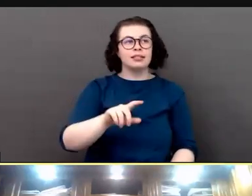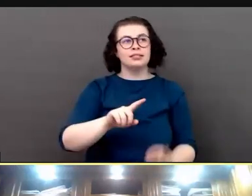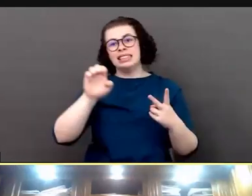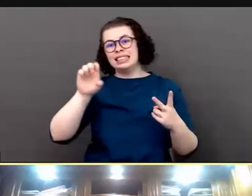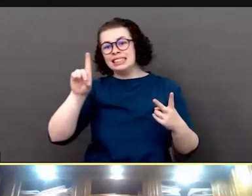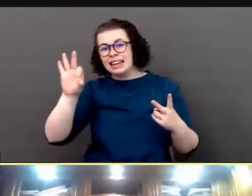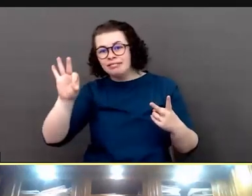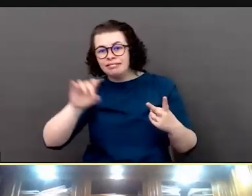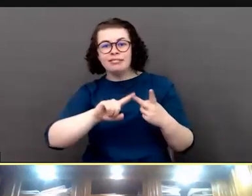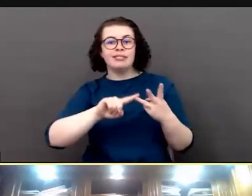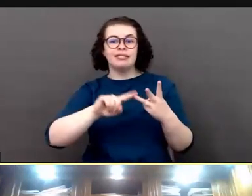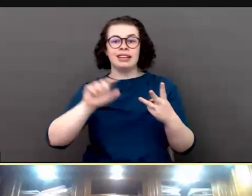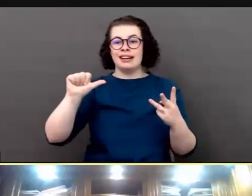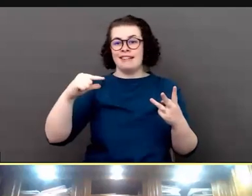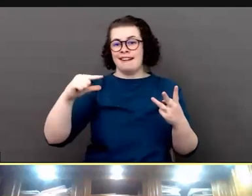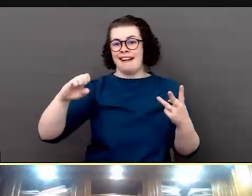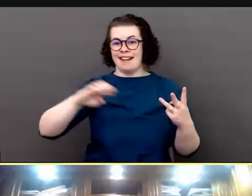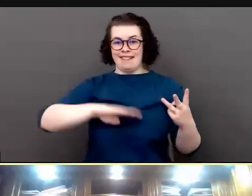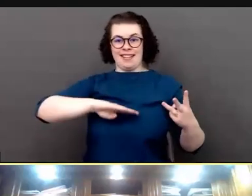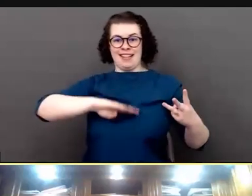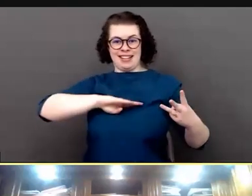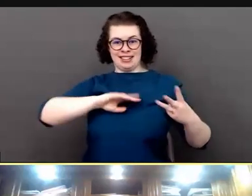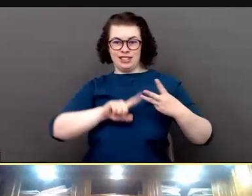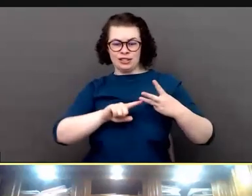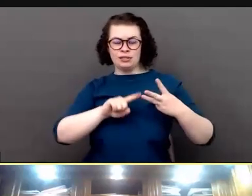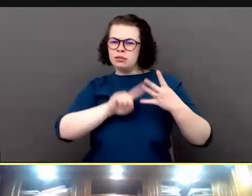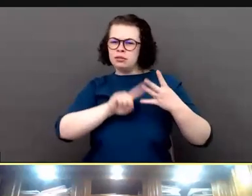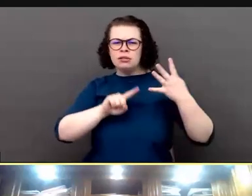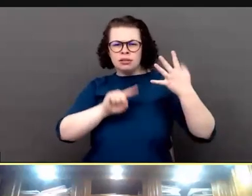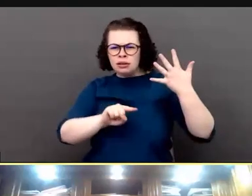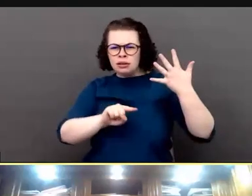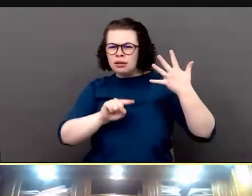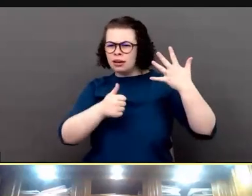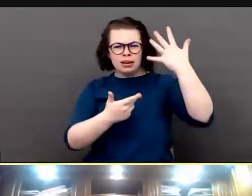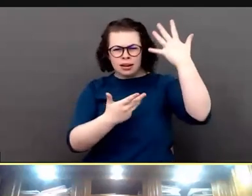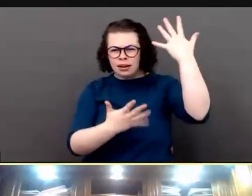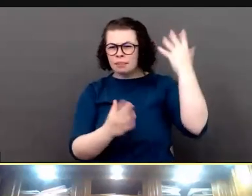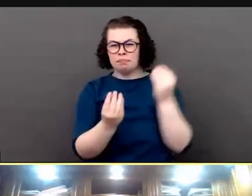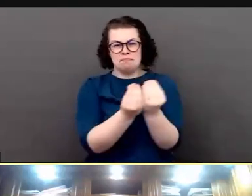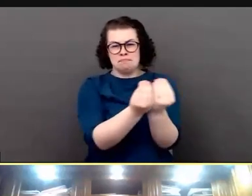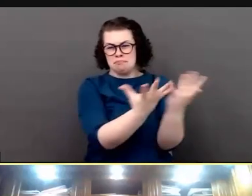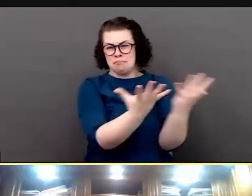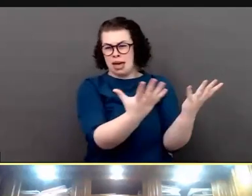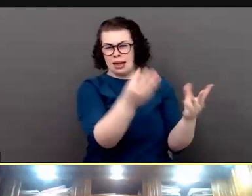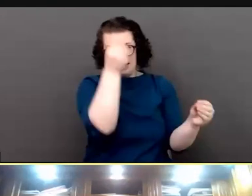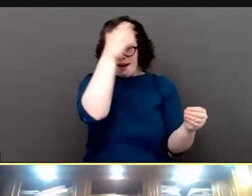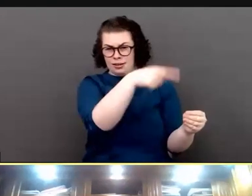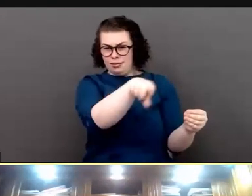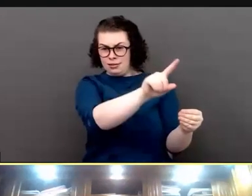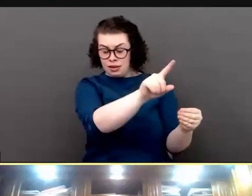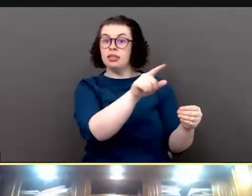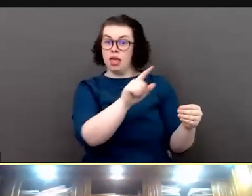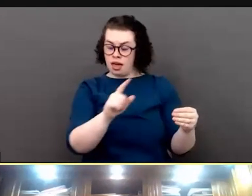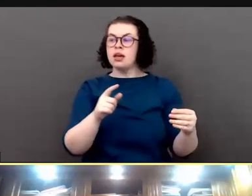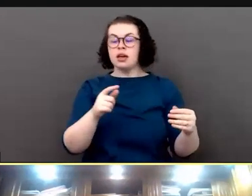all the users organizations, but also a great number of experts were ready to embark in the